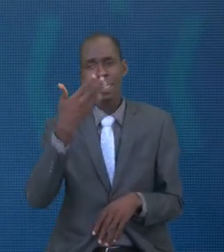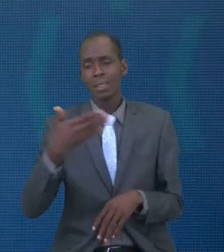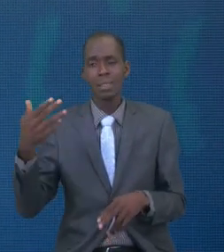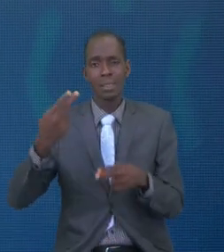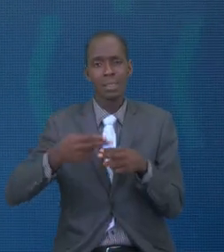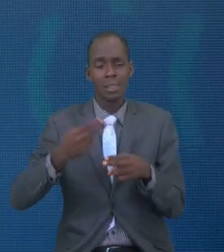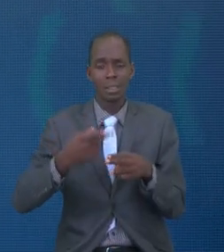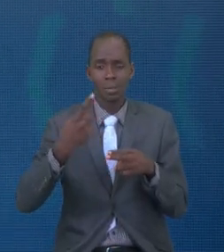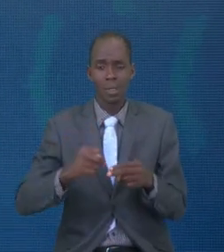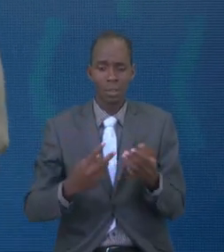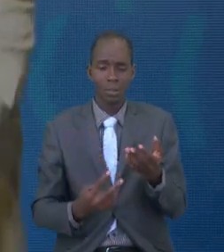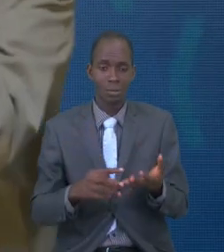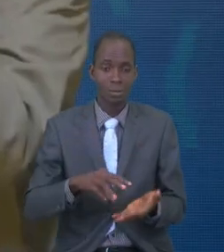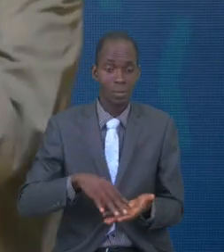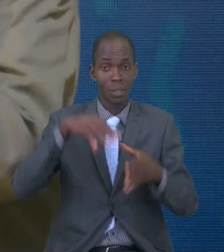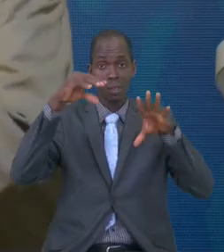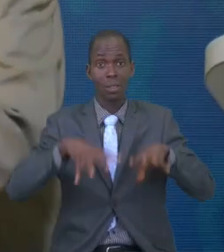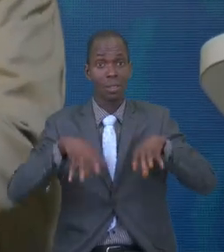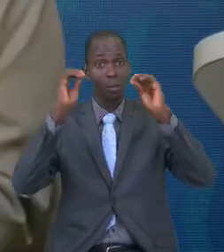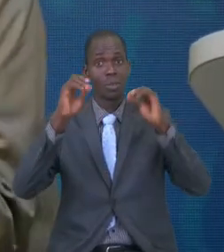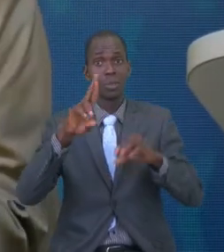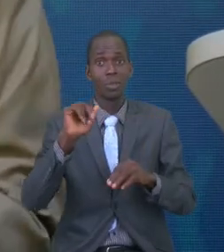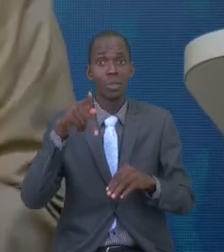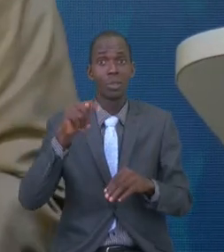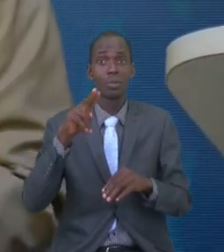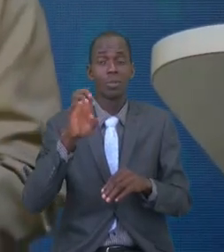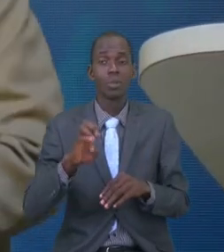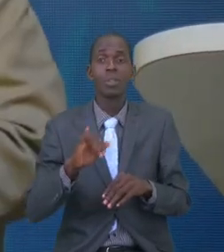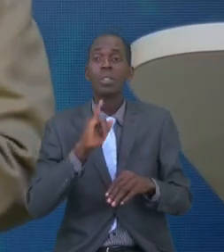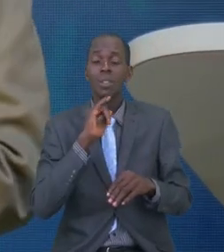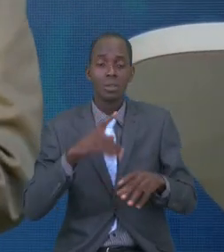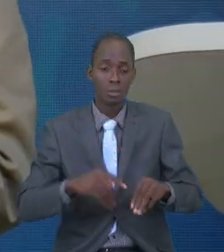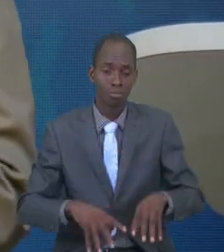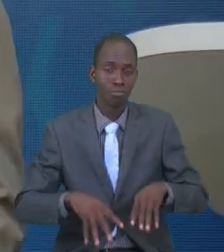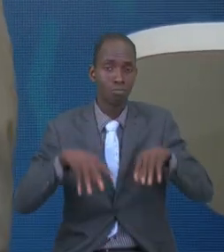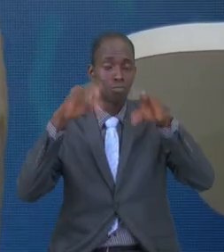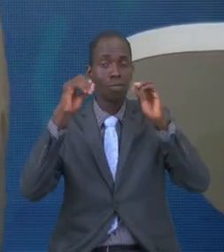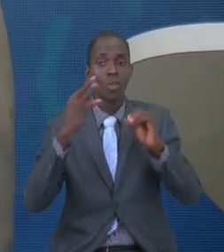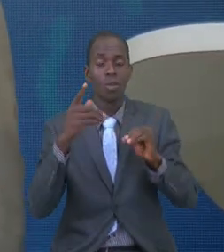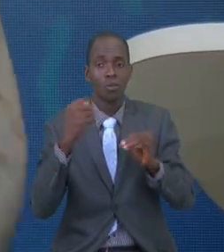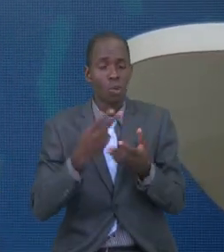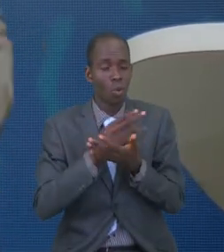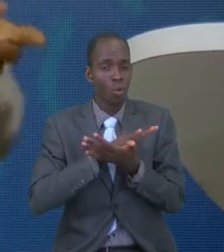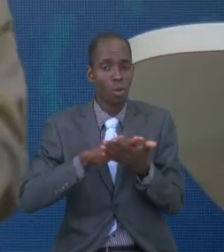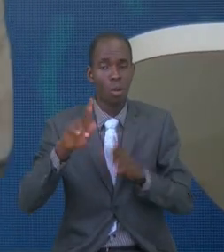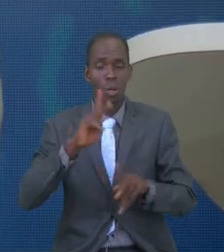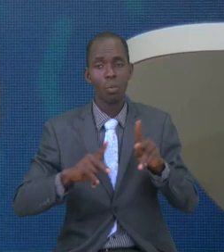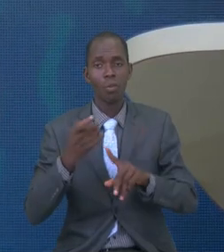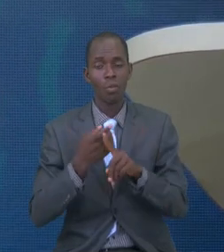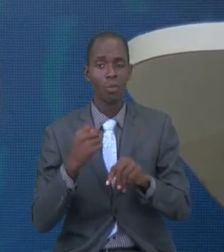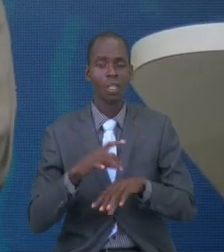called the translation. It's called the catching up of the righteous from the earth